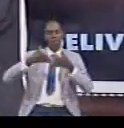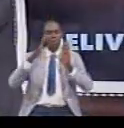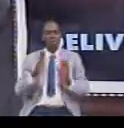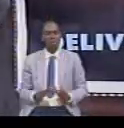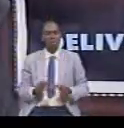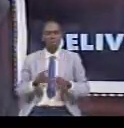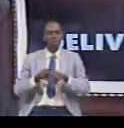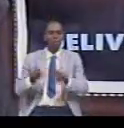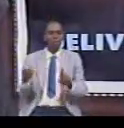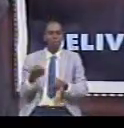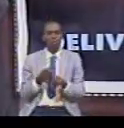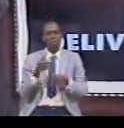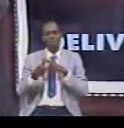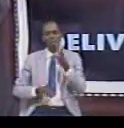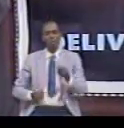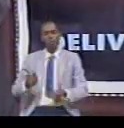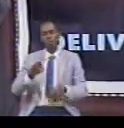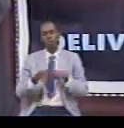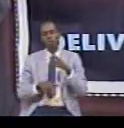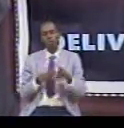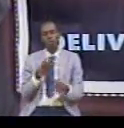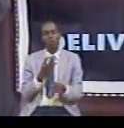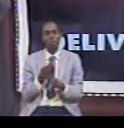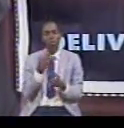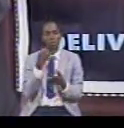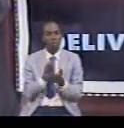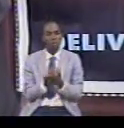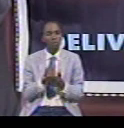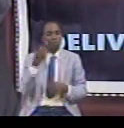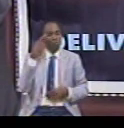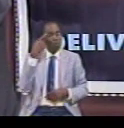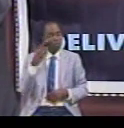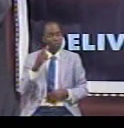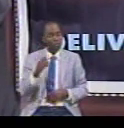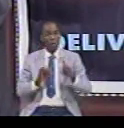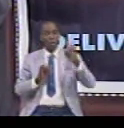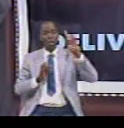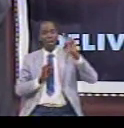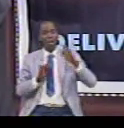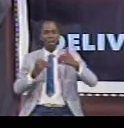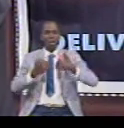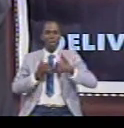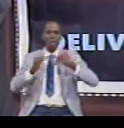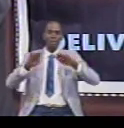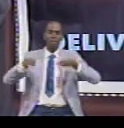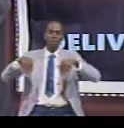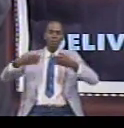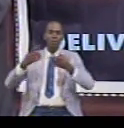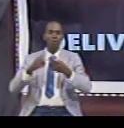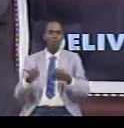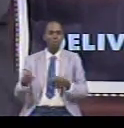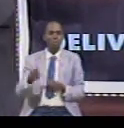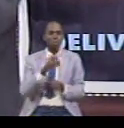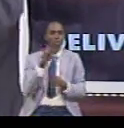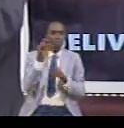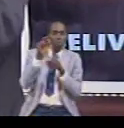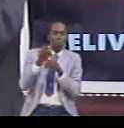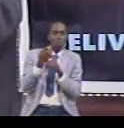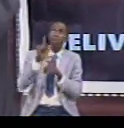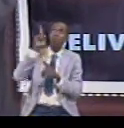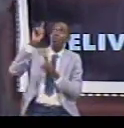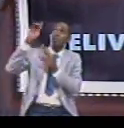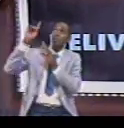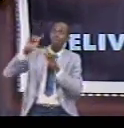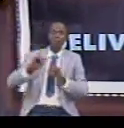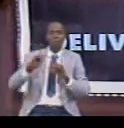of the world. Look at verse 8. For I have given unto them the words that thou gavest me, and